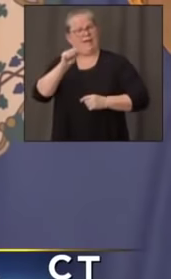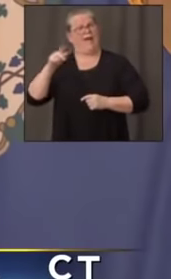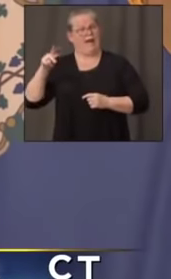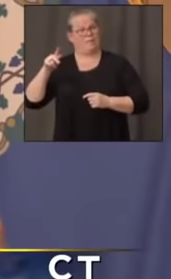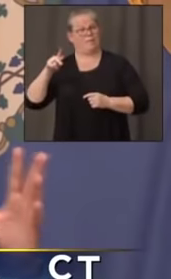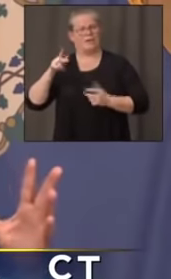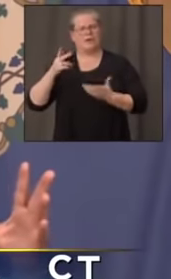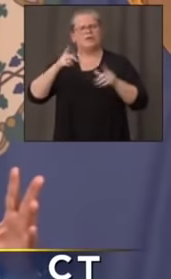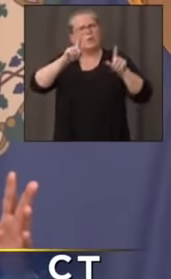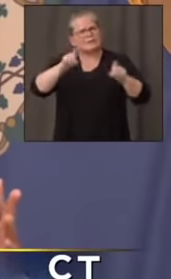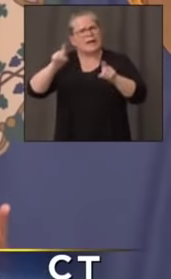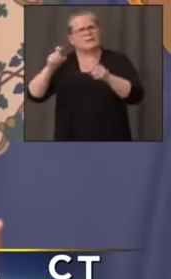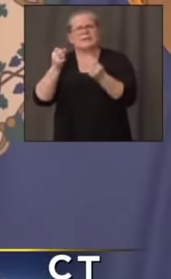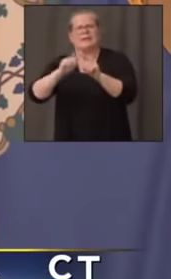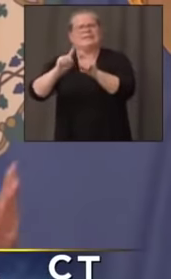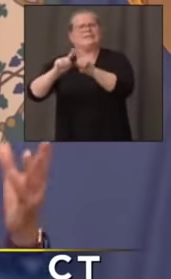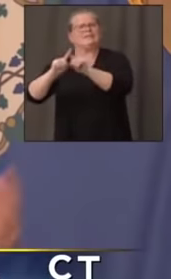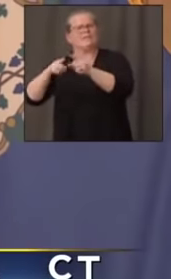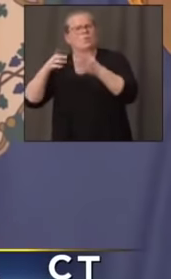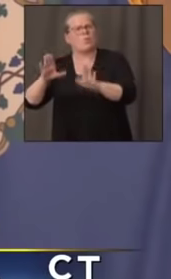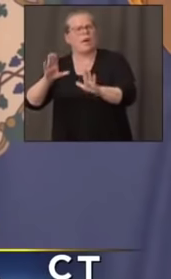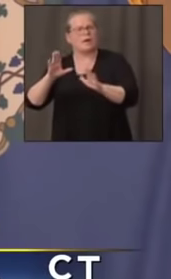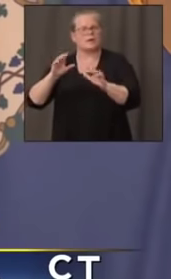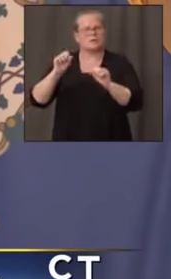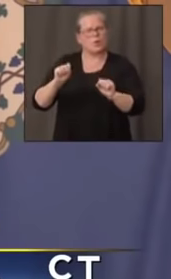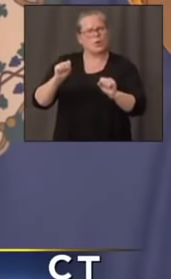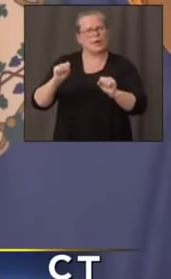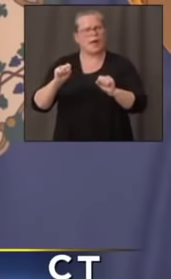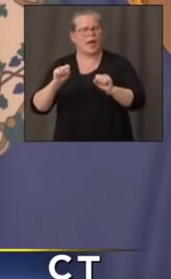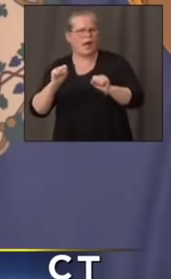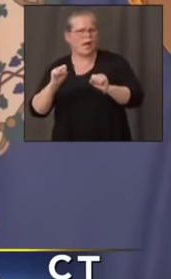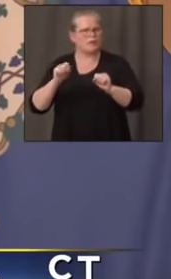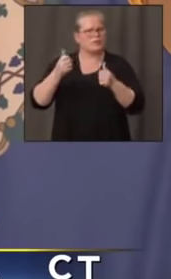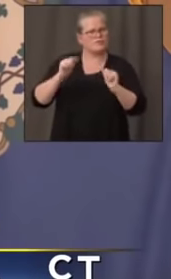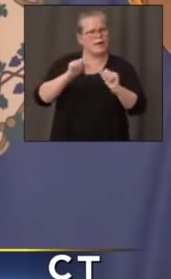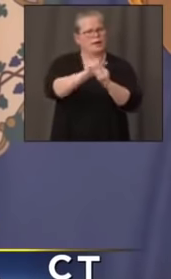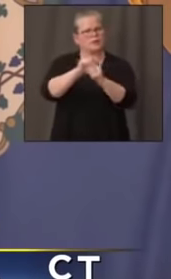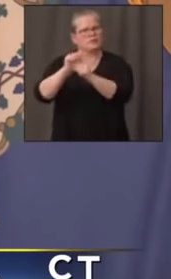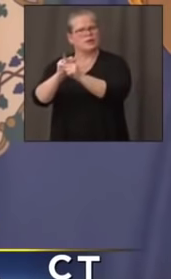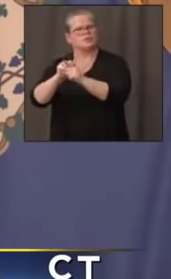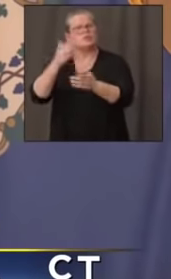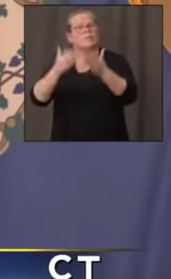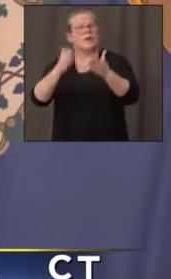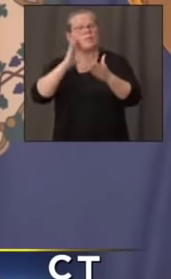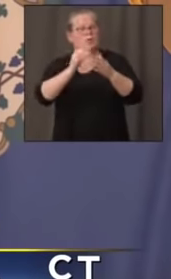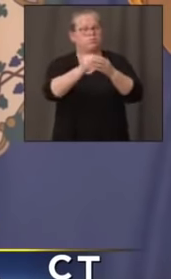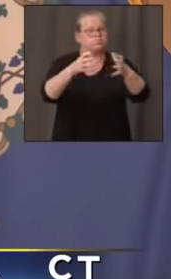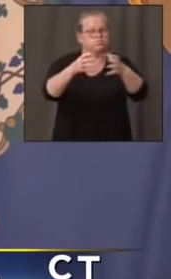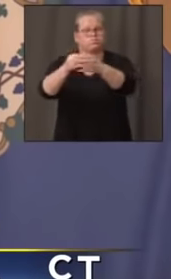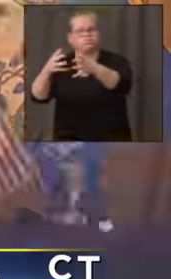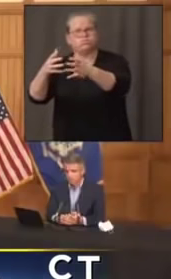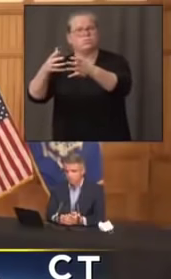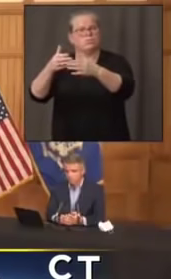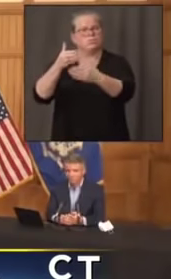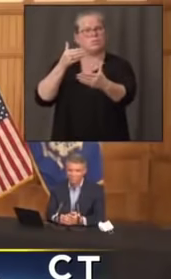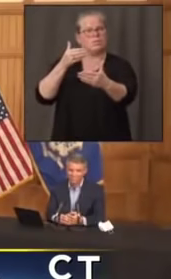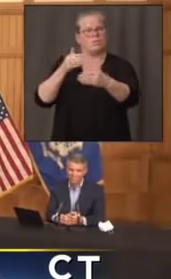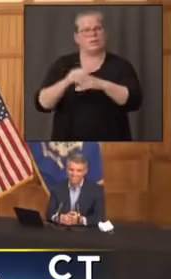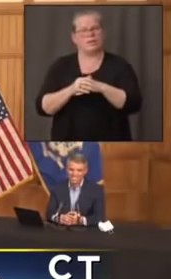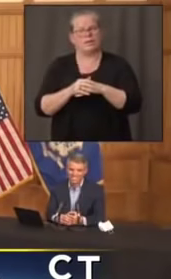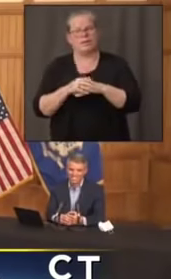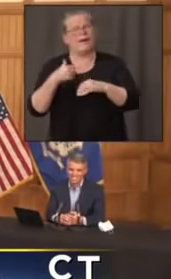testing, so we have more broad-based look at where there might be flare-ups around the state. I'm still doing the How We Feel app, I want you to